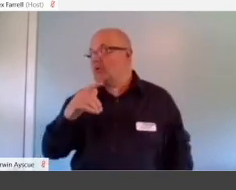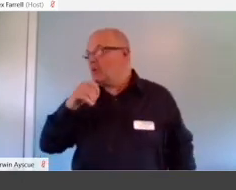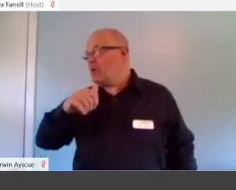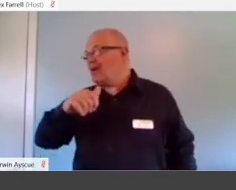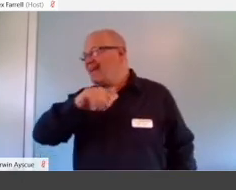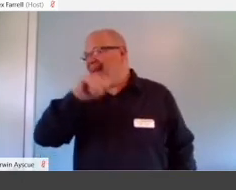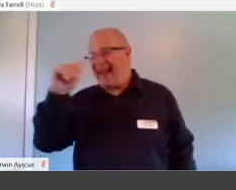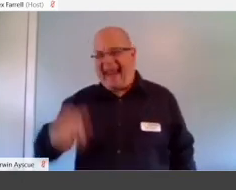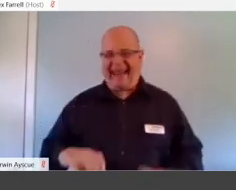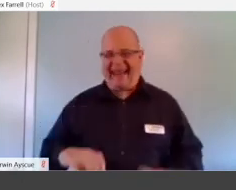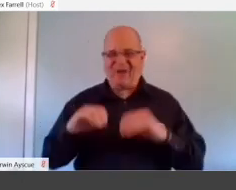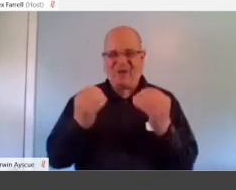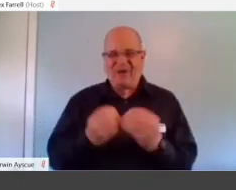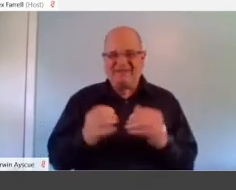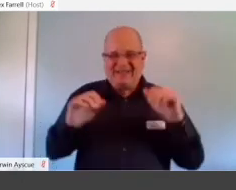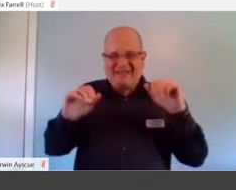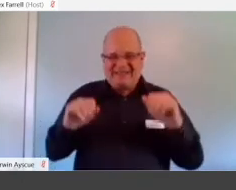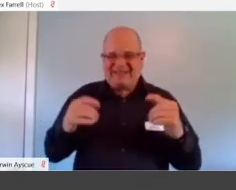Yeah,